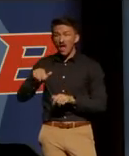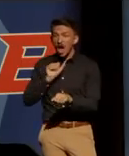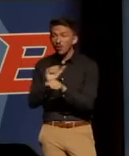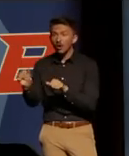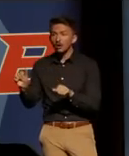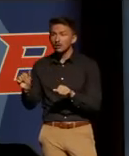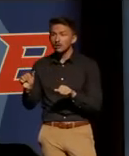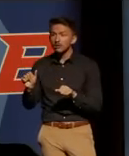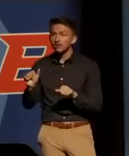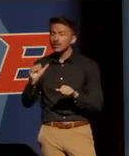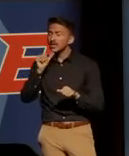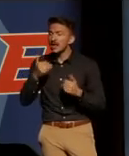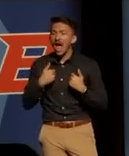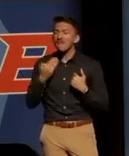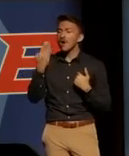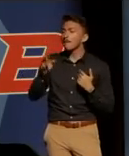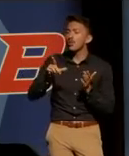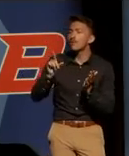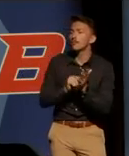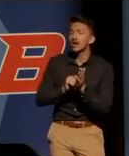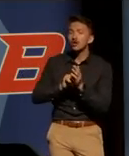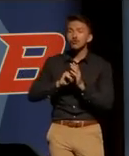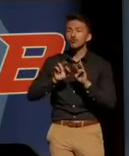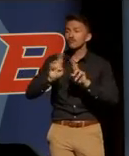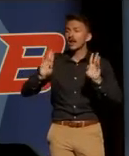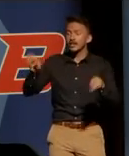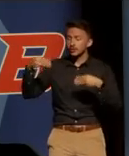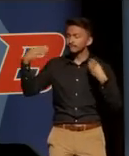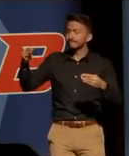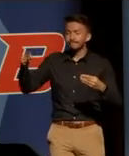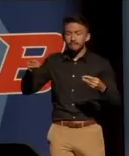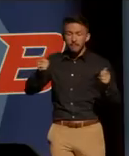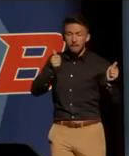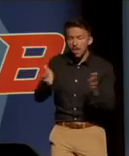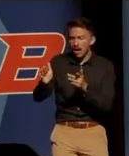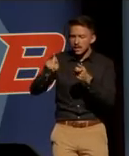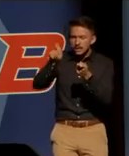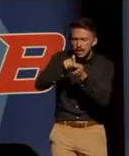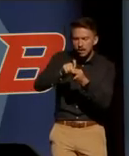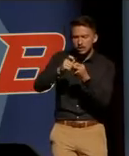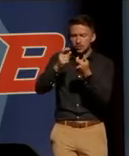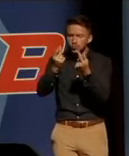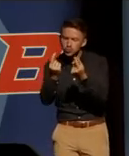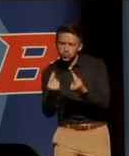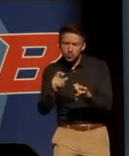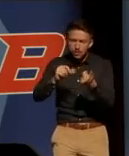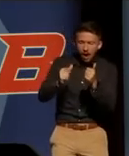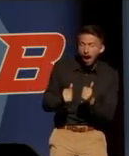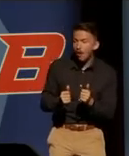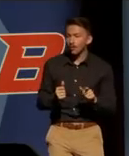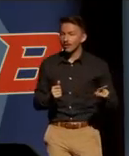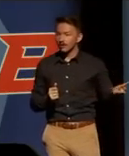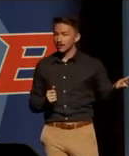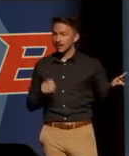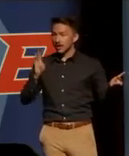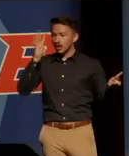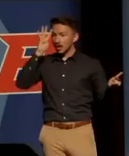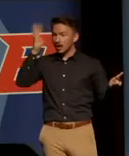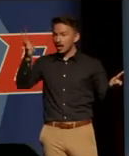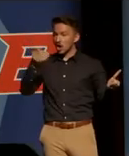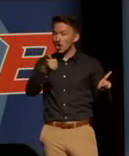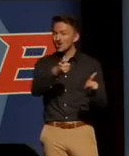could look at what had been done before to address this kind of crisis. She built it herself.